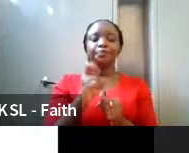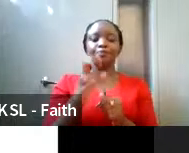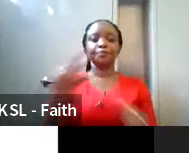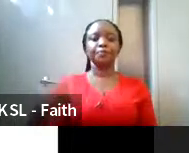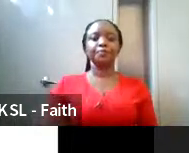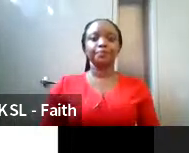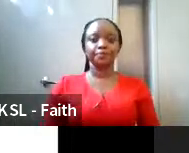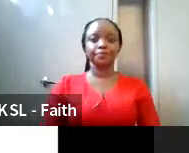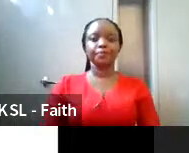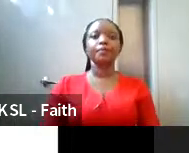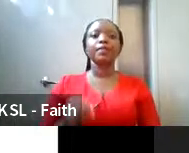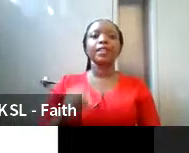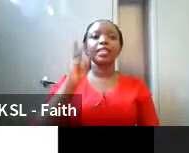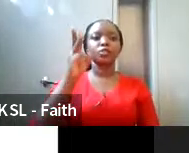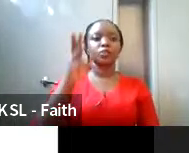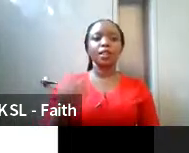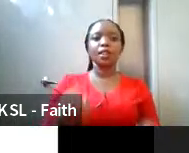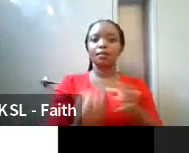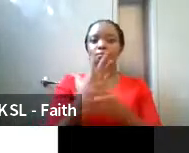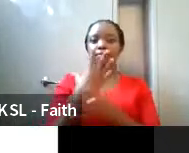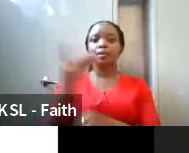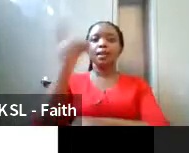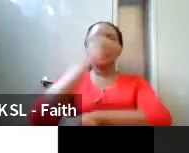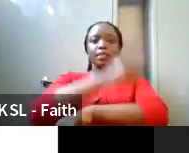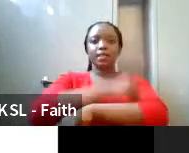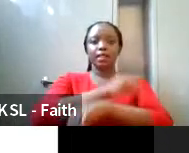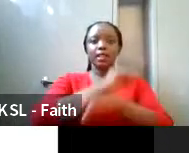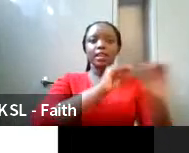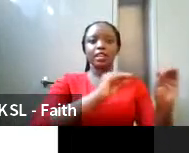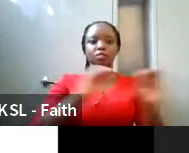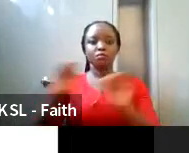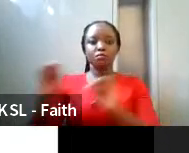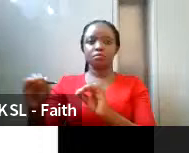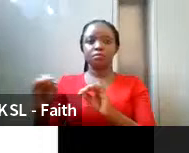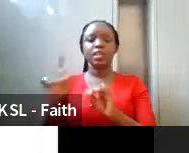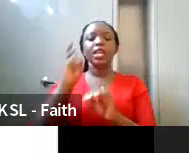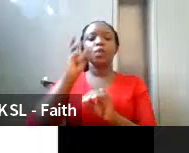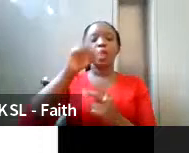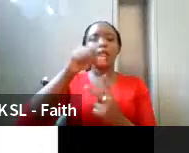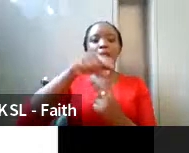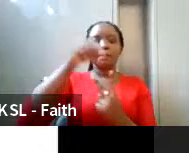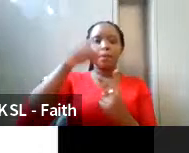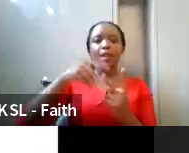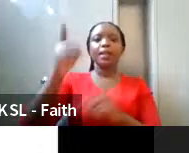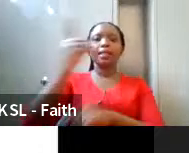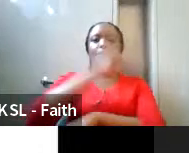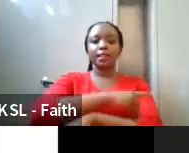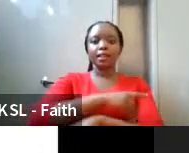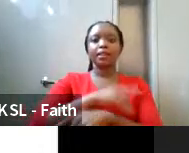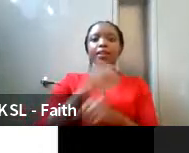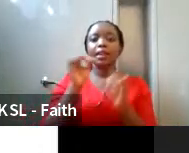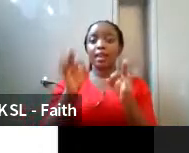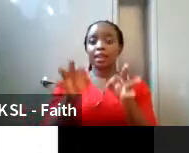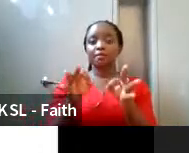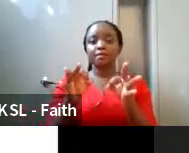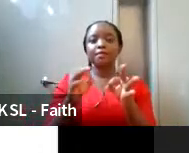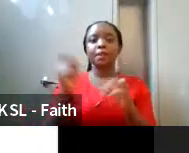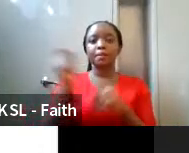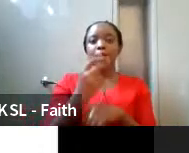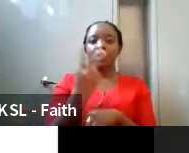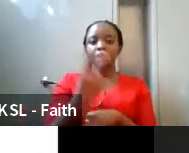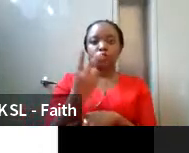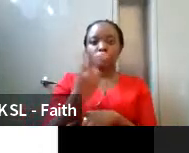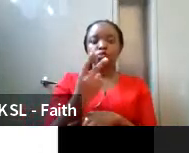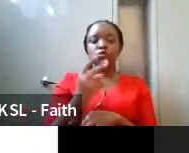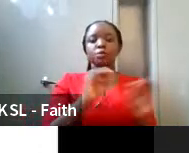It will be auto-populated on the day of transmitting it. It will pick the day that it was transmitted. So if it was a Feb receipt and you